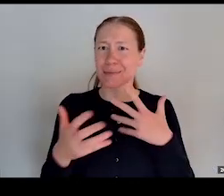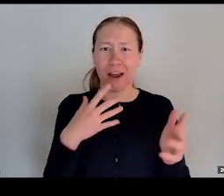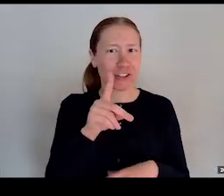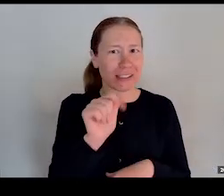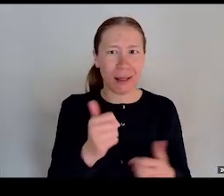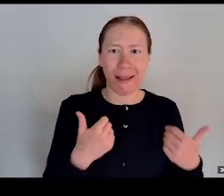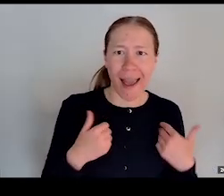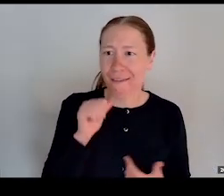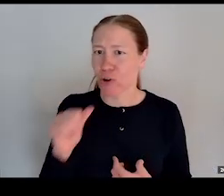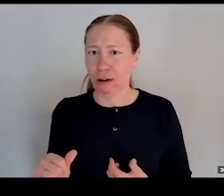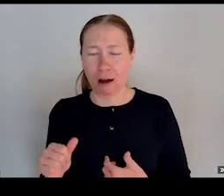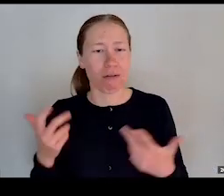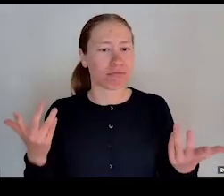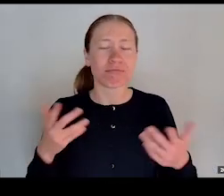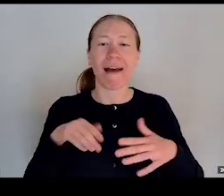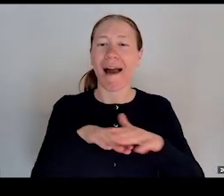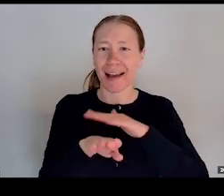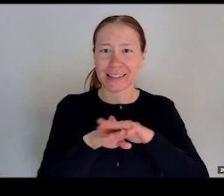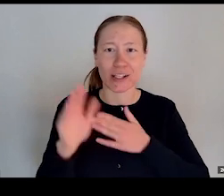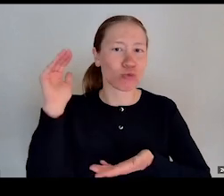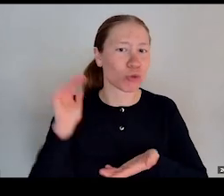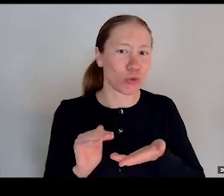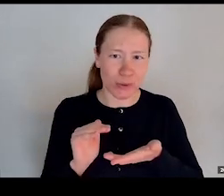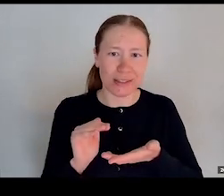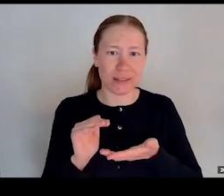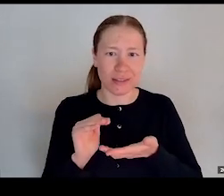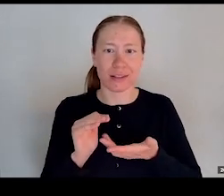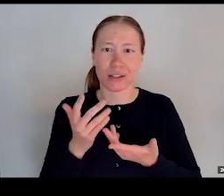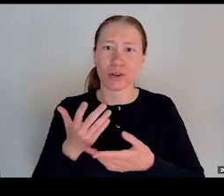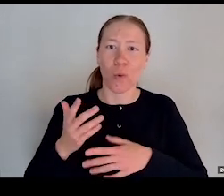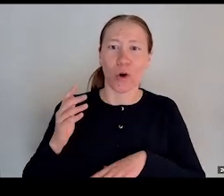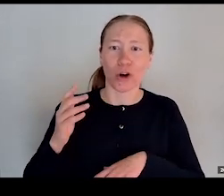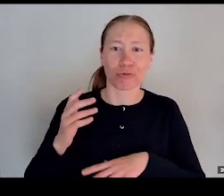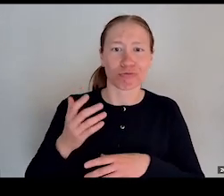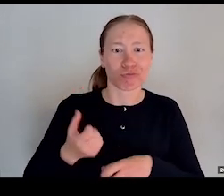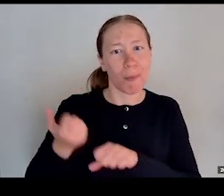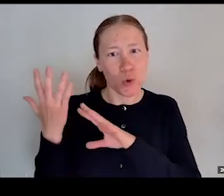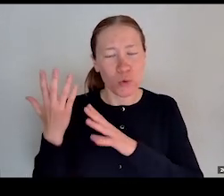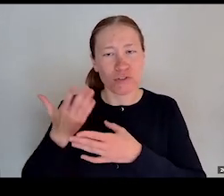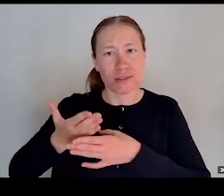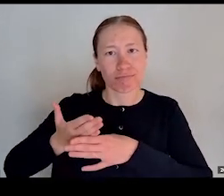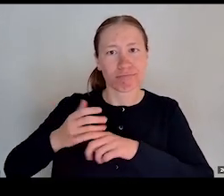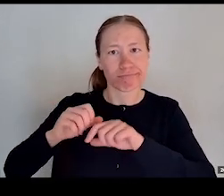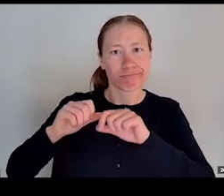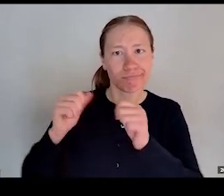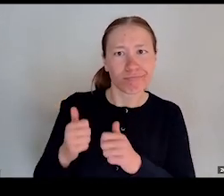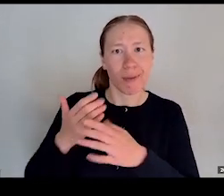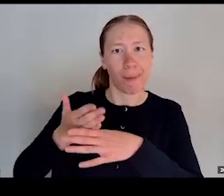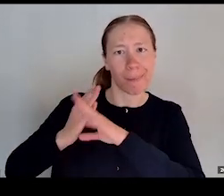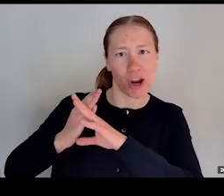not. So access reduces or removes structural access barriers. It tends to benefit everyone.